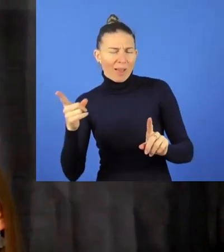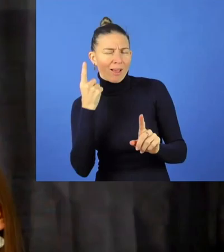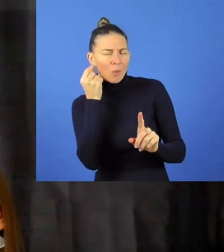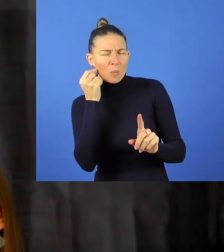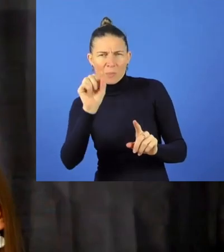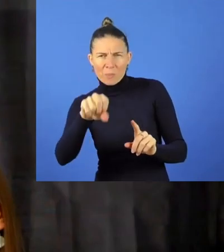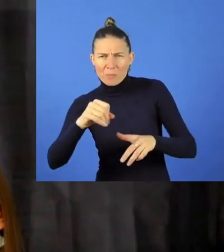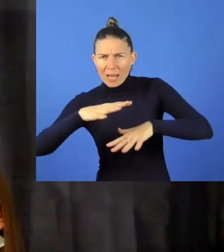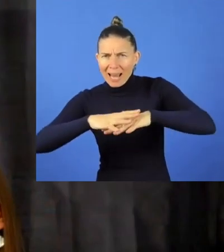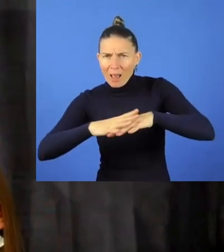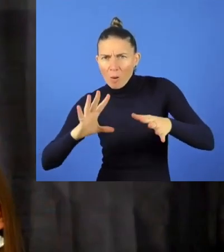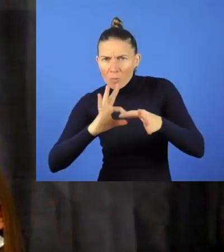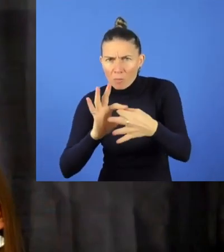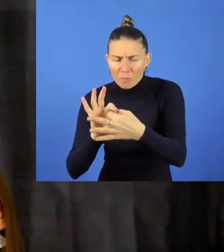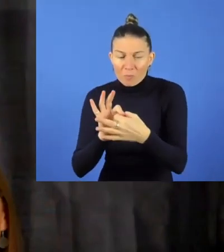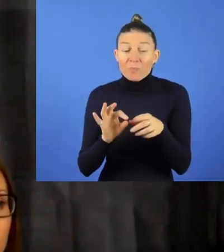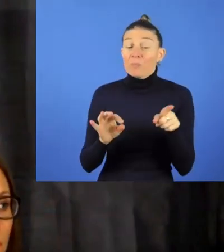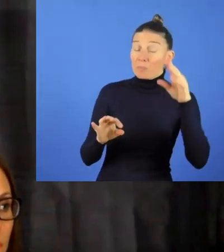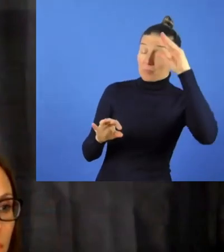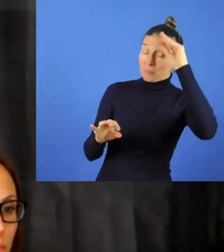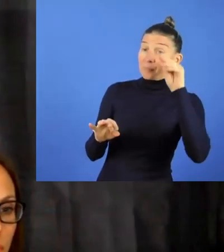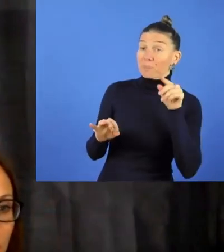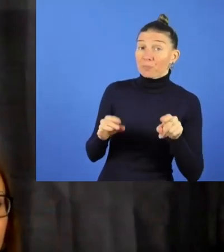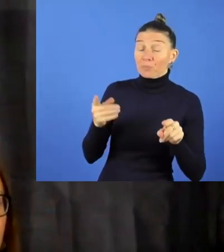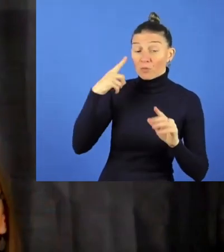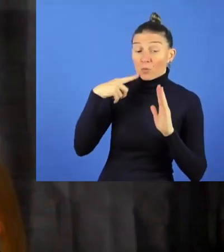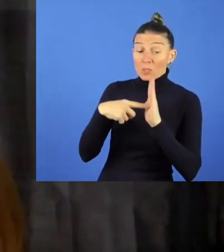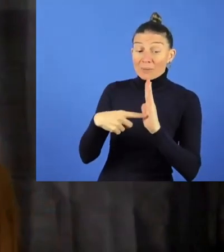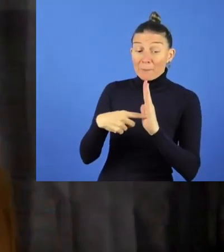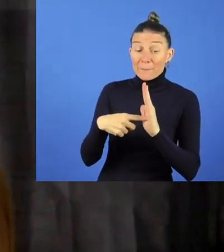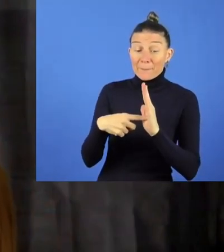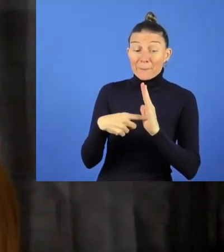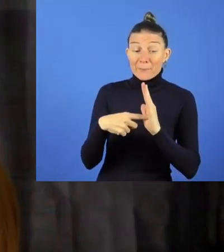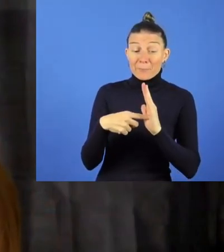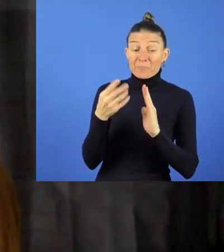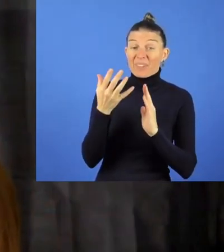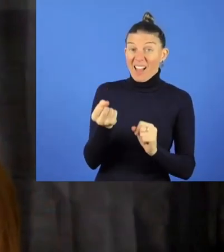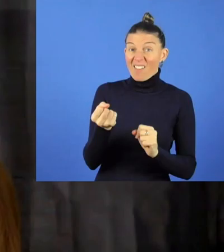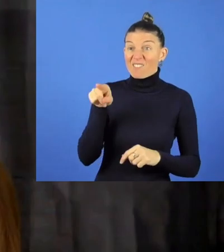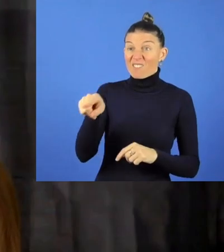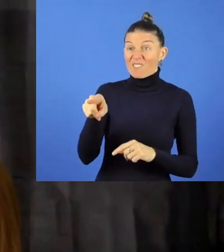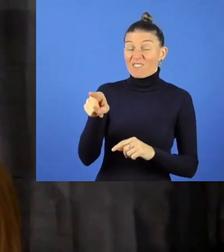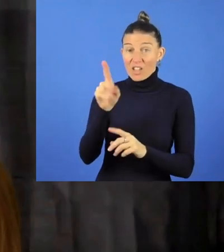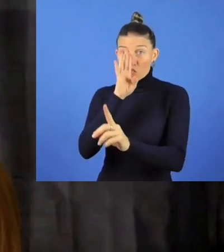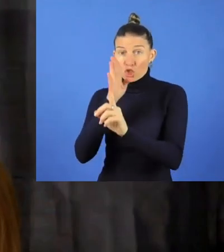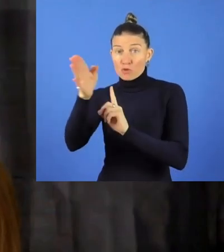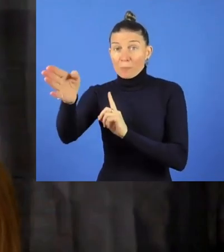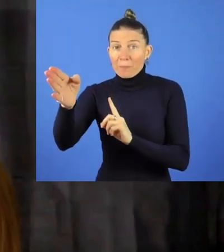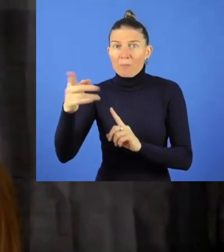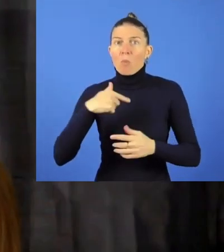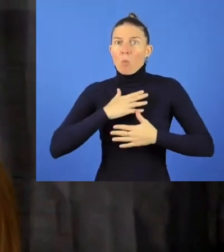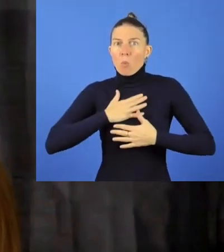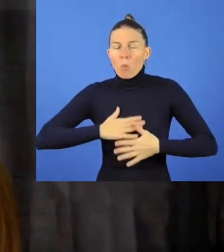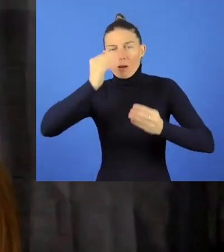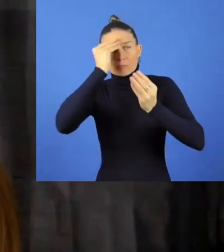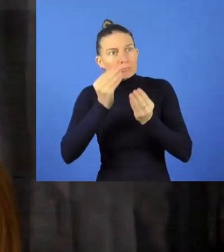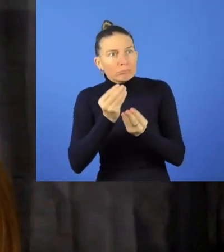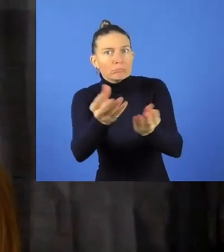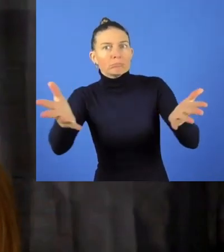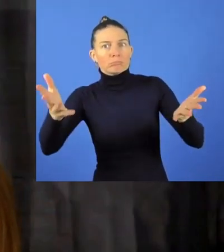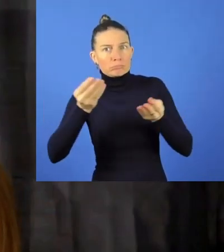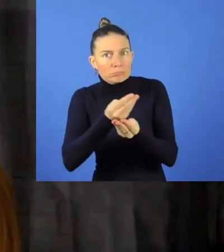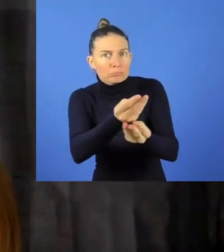example, that's texted us on Twitch in our stream. Yeah. We want to inform people about what's out there. And therefore, we have to get as